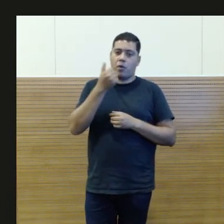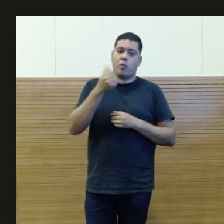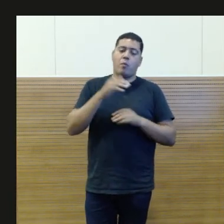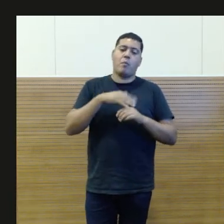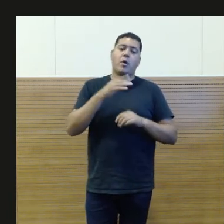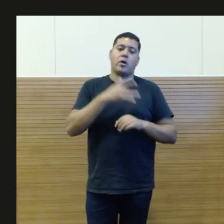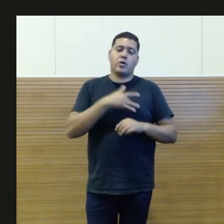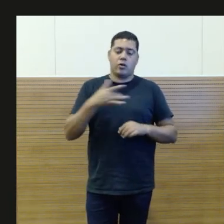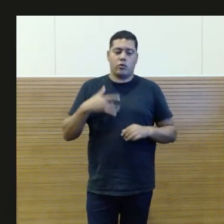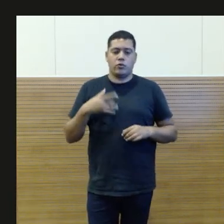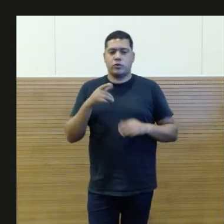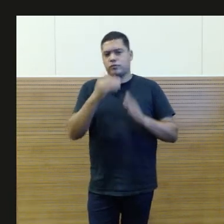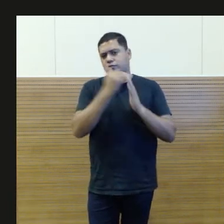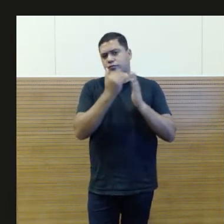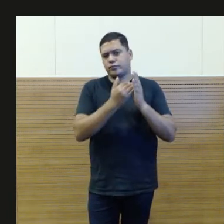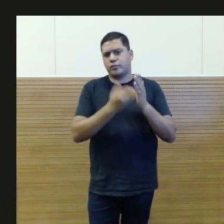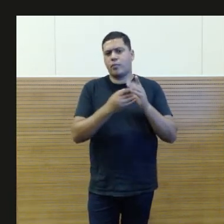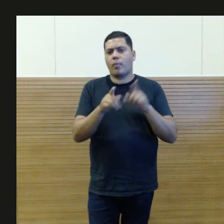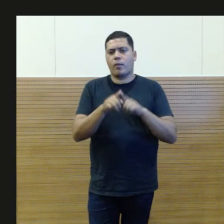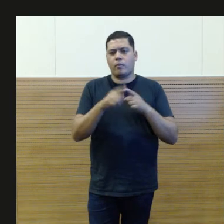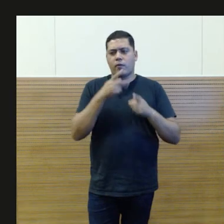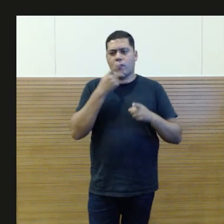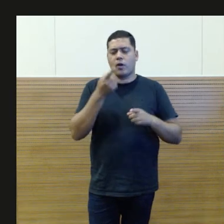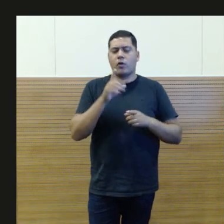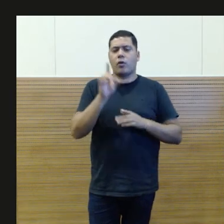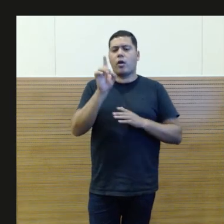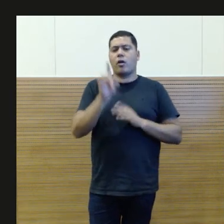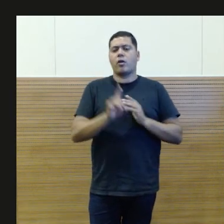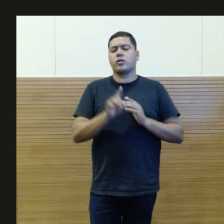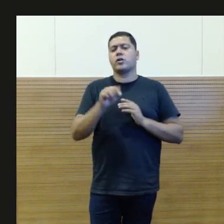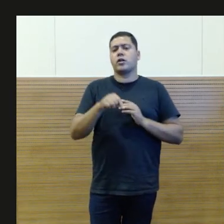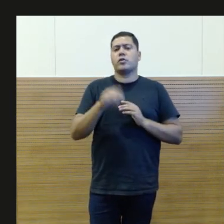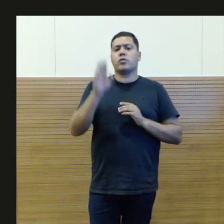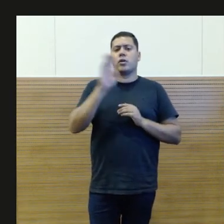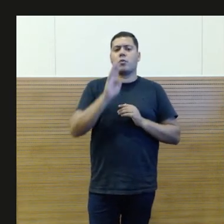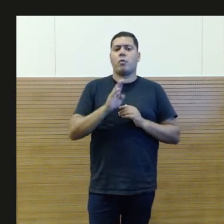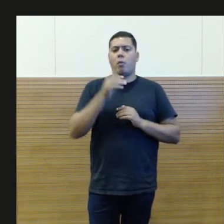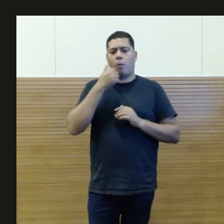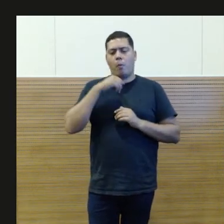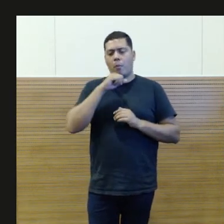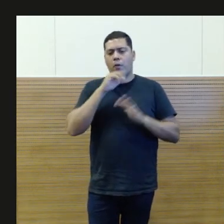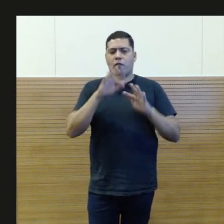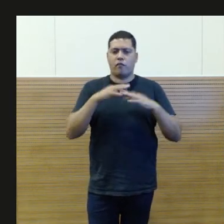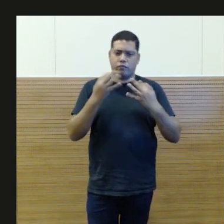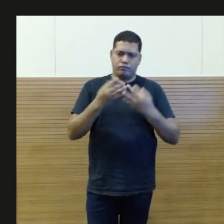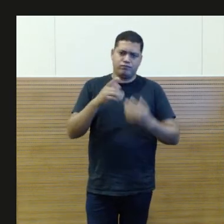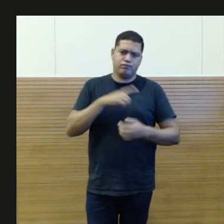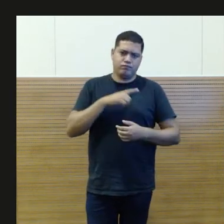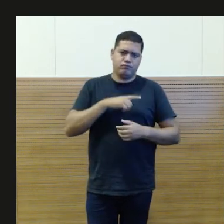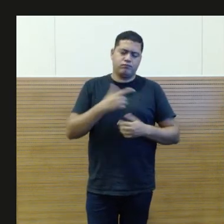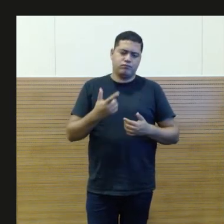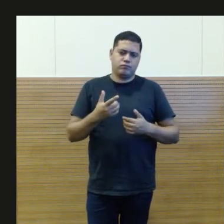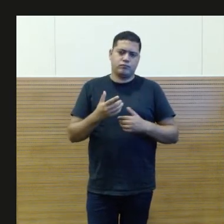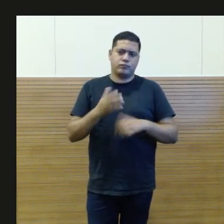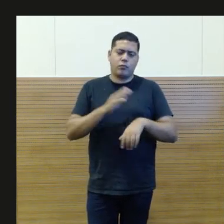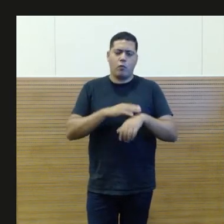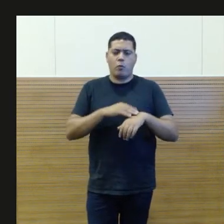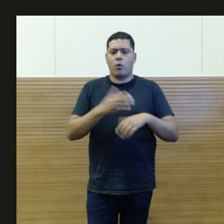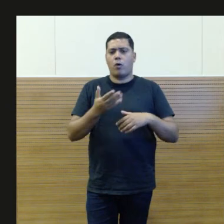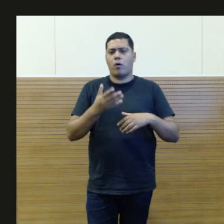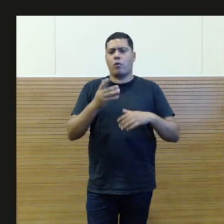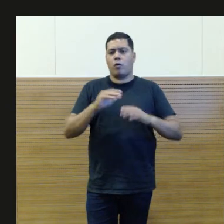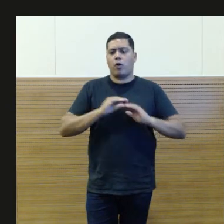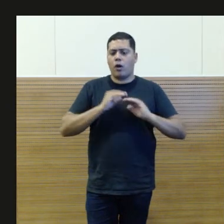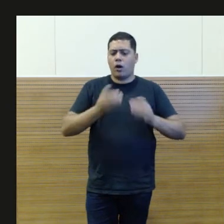managers of the different places in Brazil can train these professionals that many times are